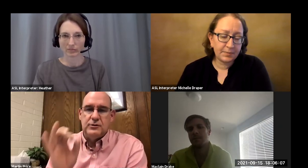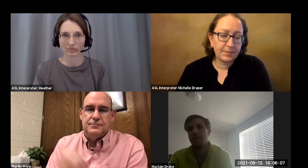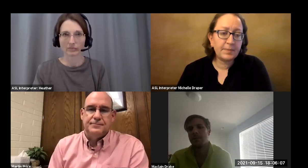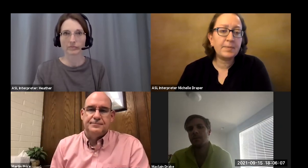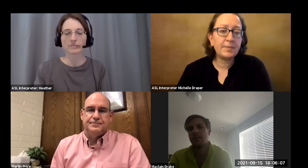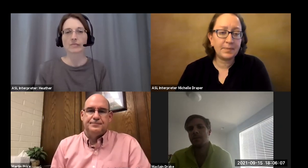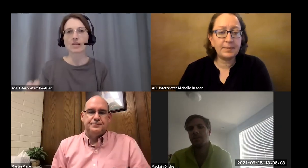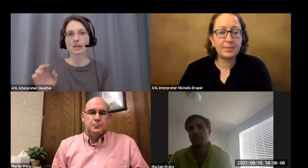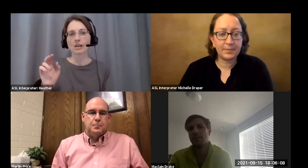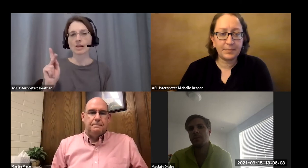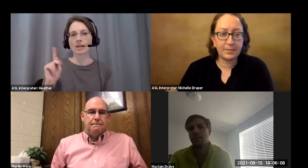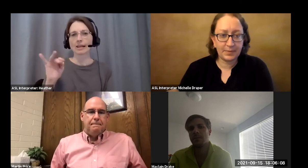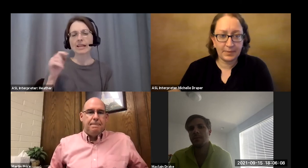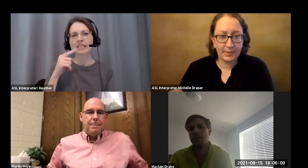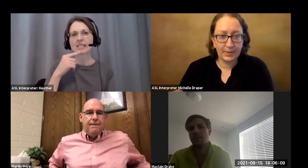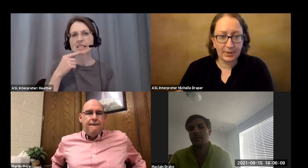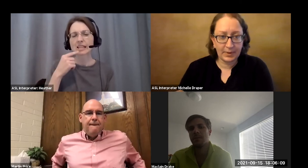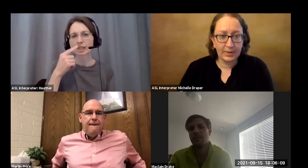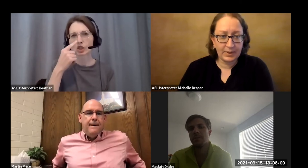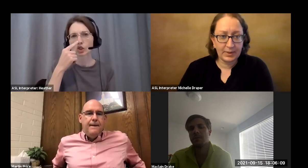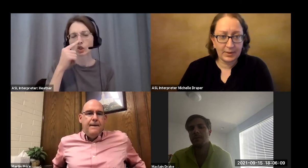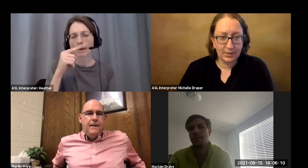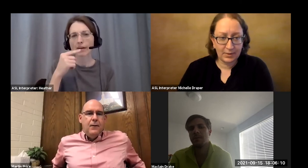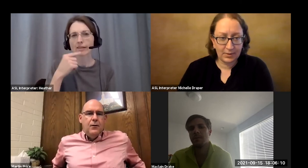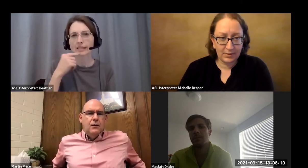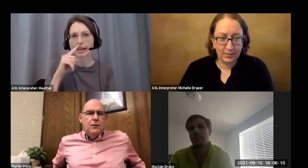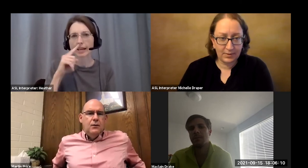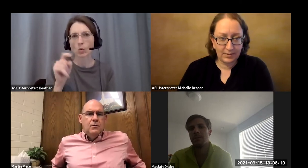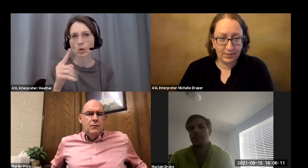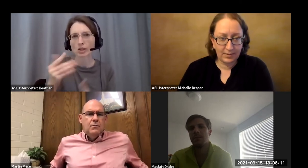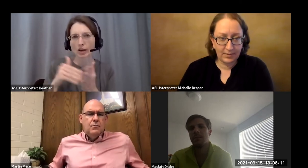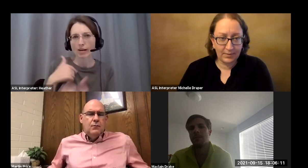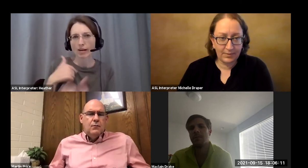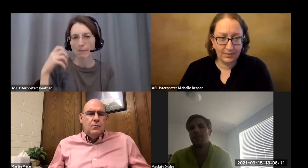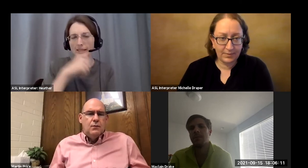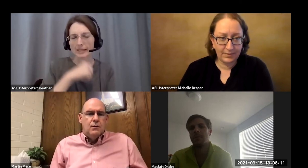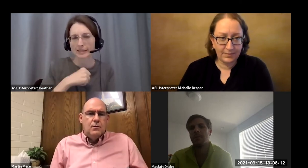Could he repeat the question again? I missed it. I'm sorry.